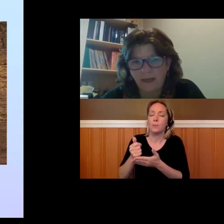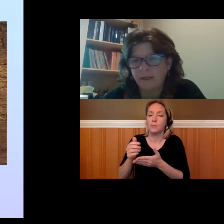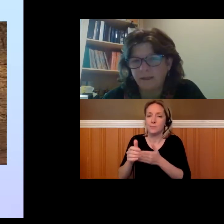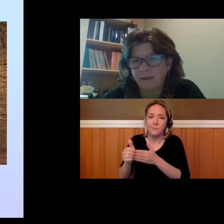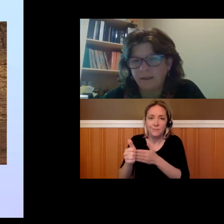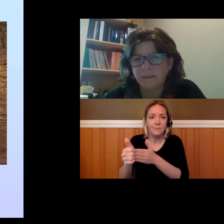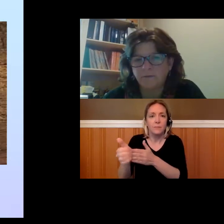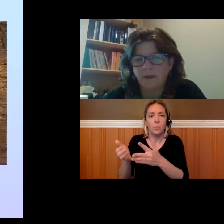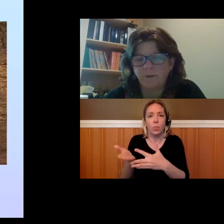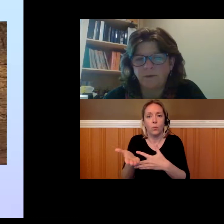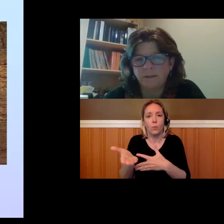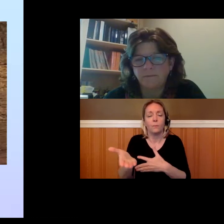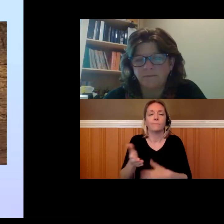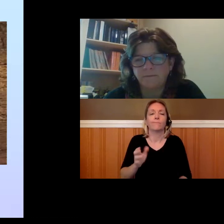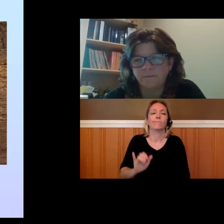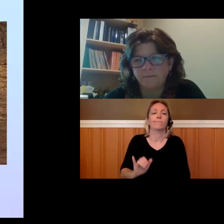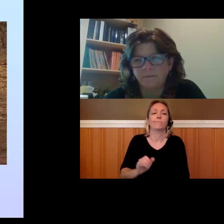person. Sure.